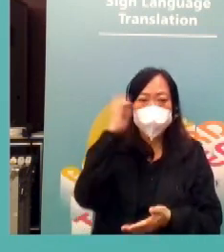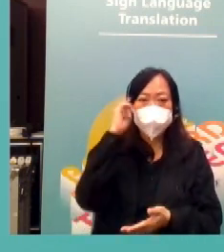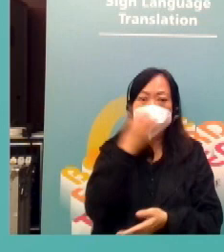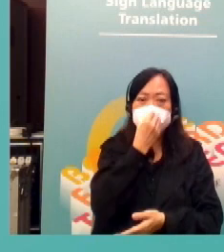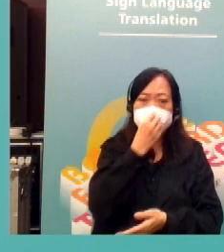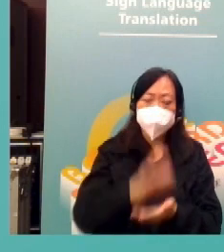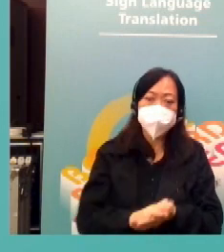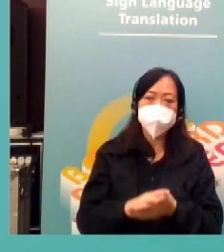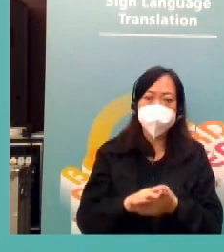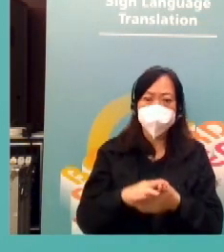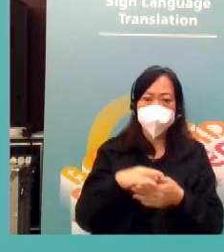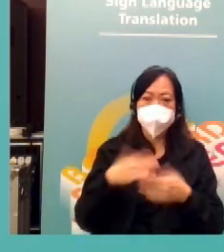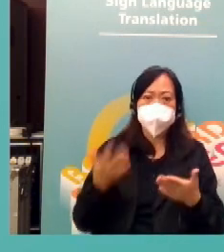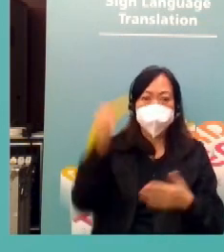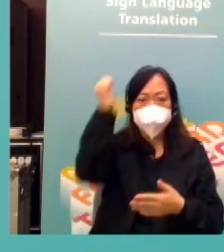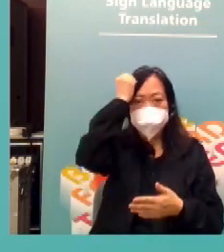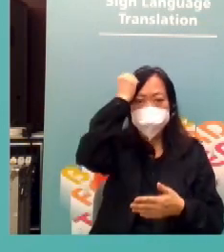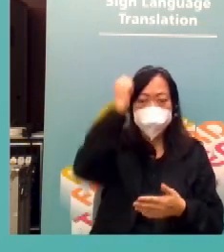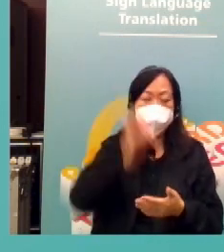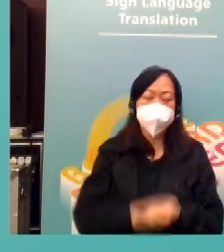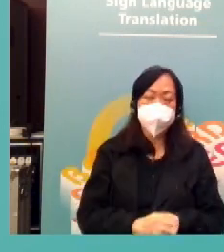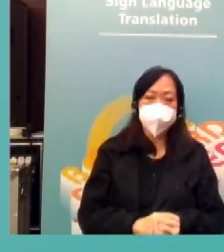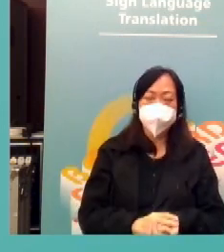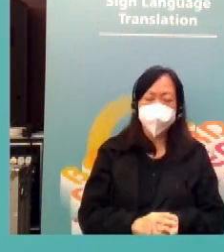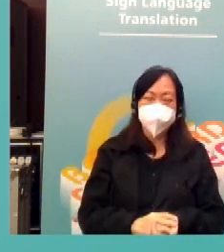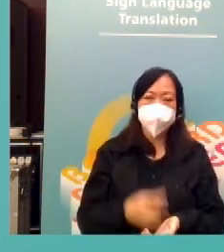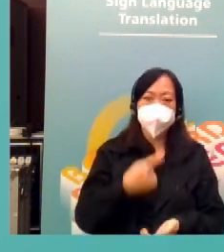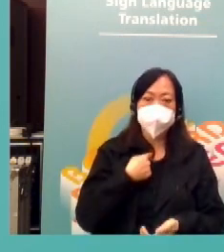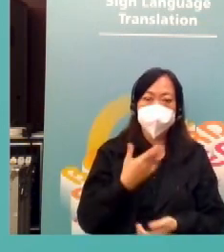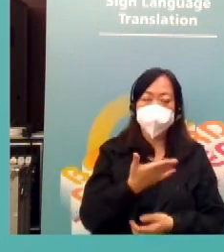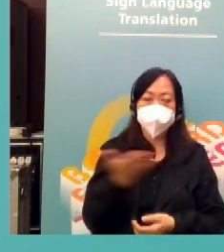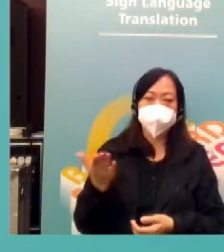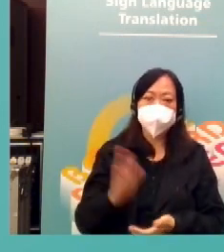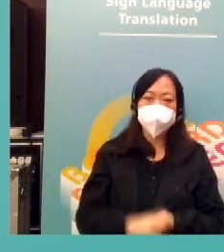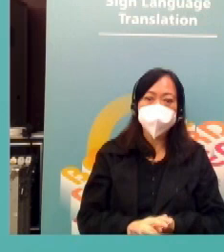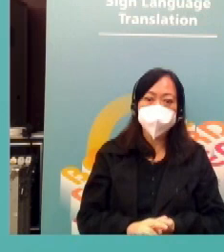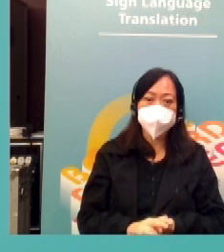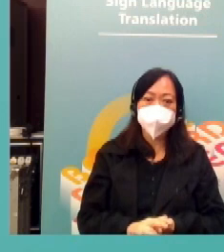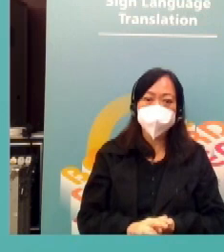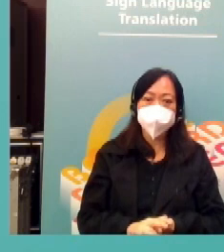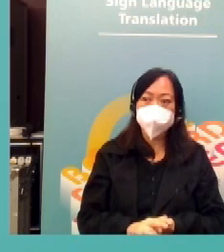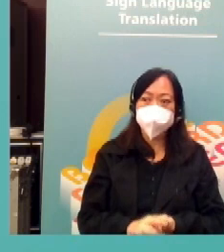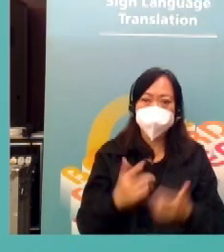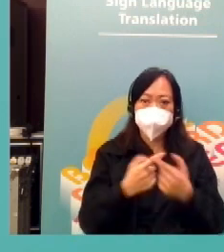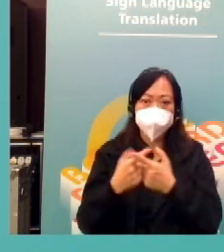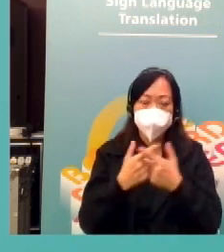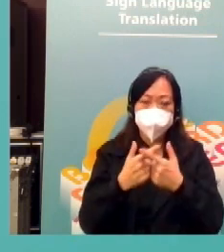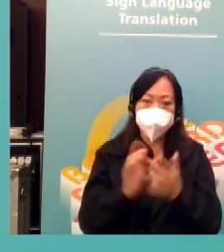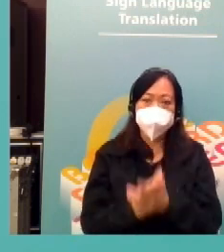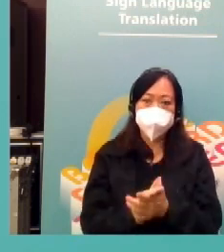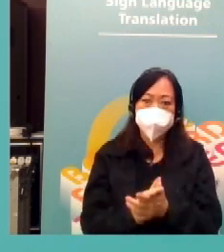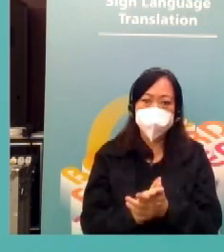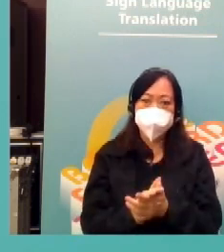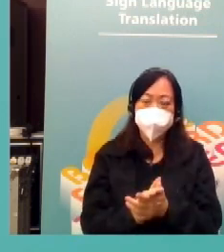has always been around, the negotiation of the return rate between the funder and the pay